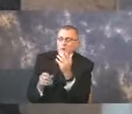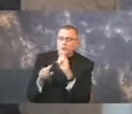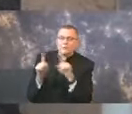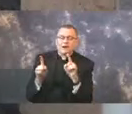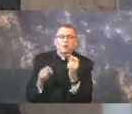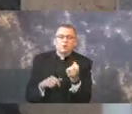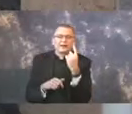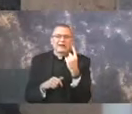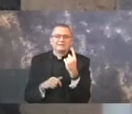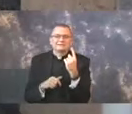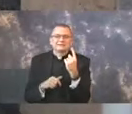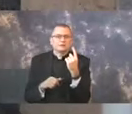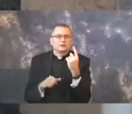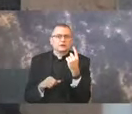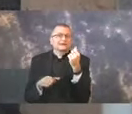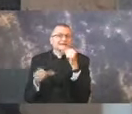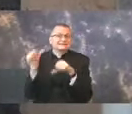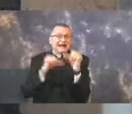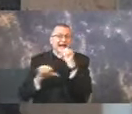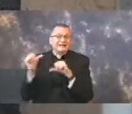efforts,